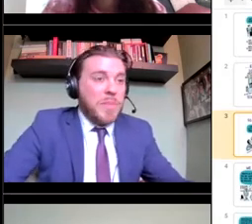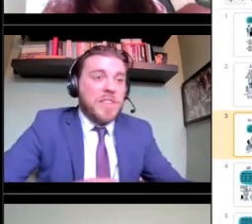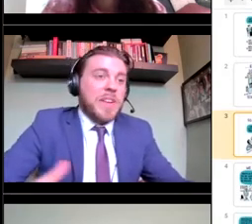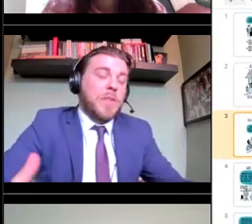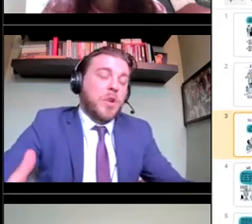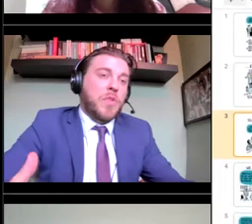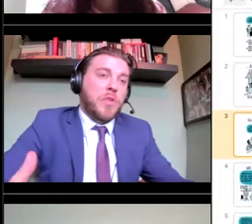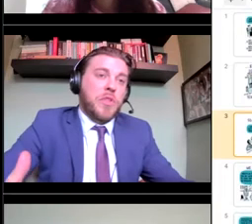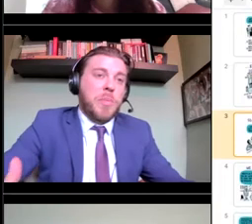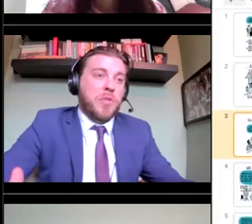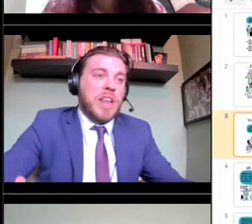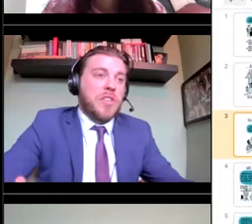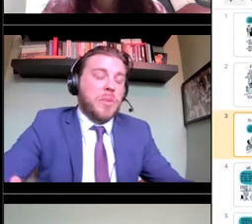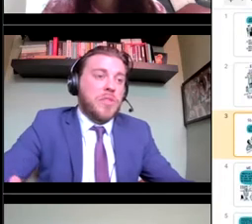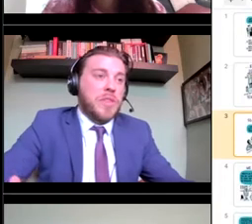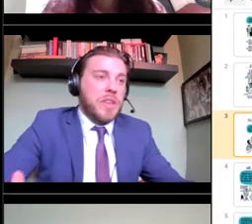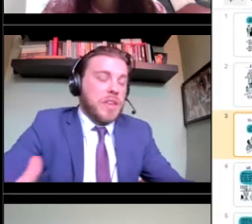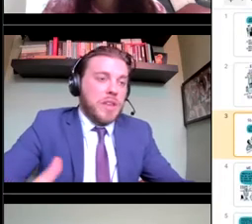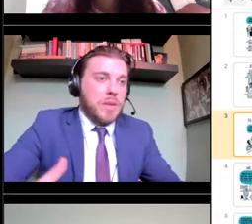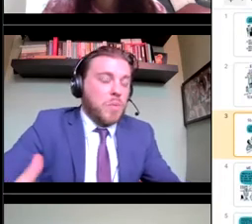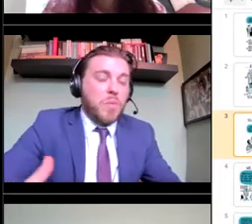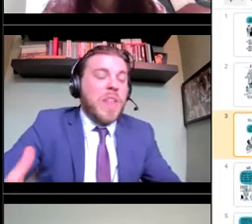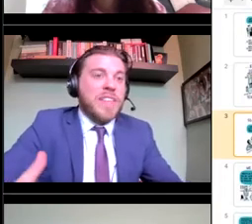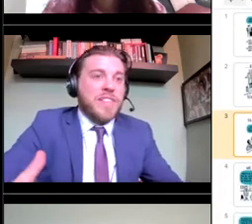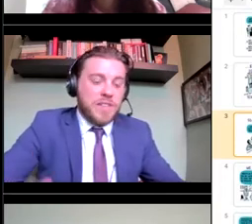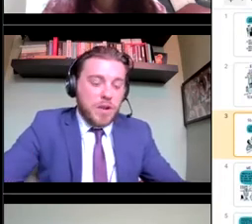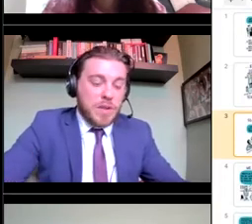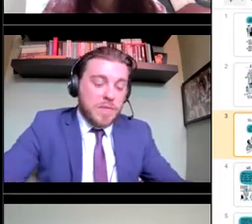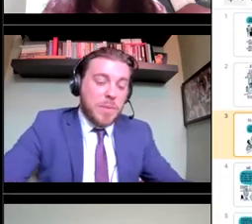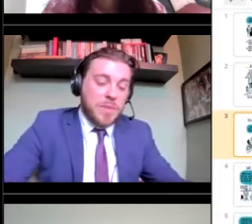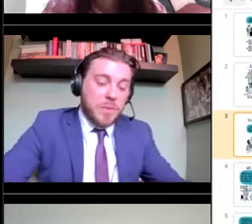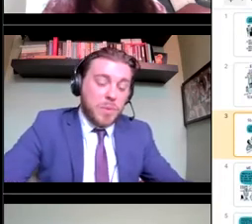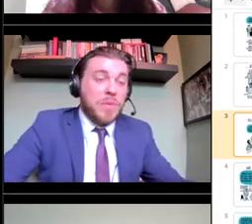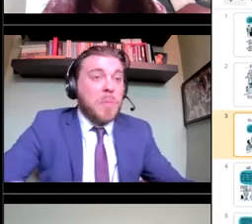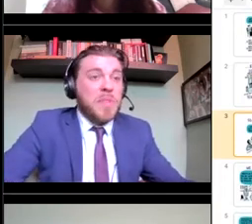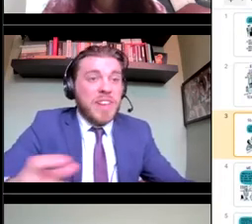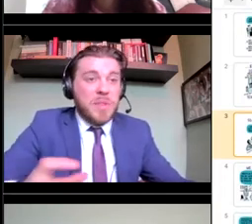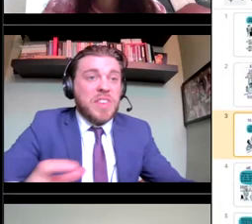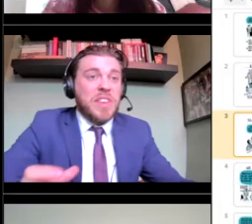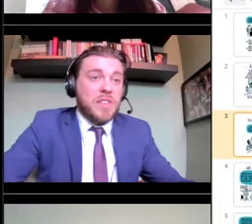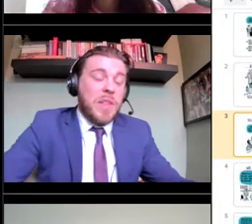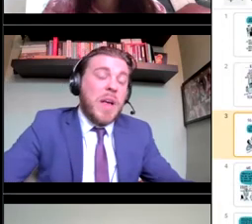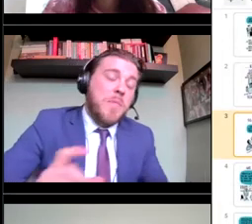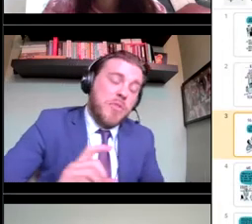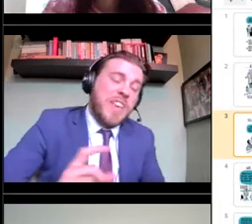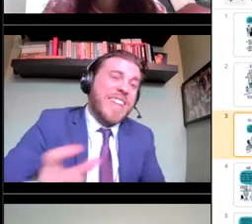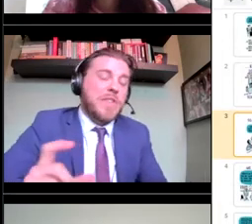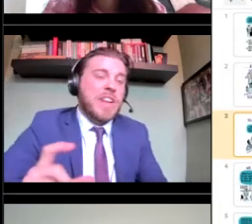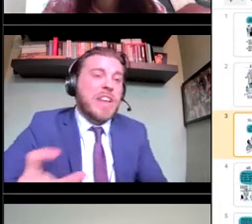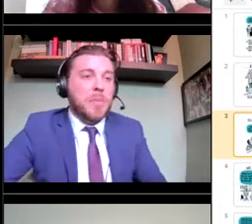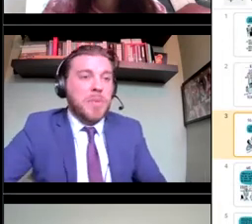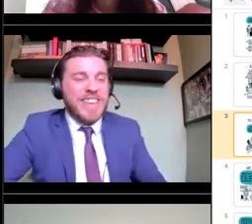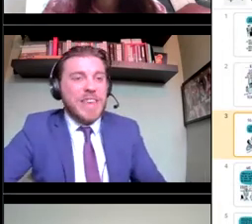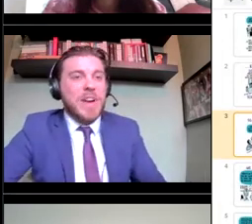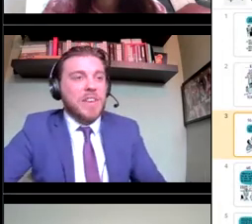This makes it very difficult for children to build relationships when that is the scenario they find themselves with, particularly with the teachers. And that protective